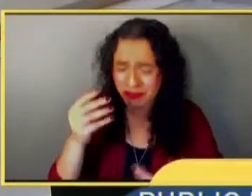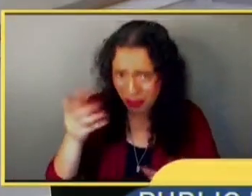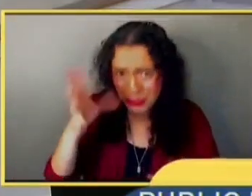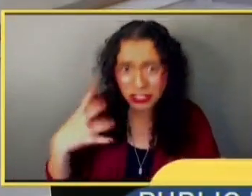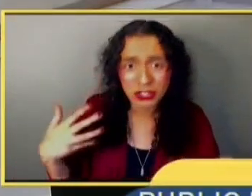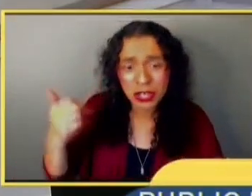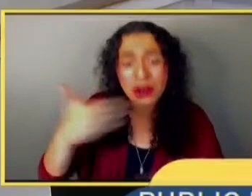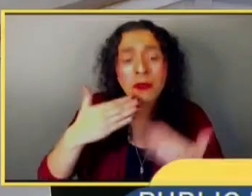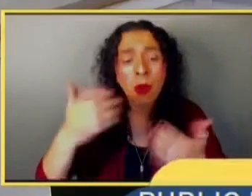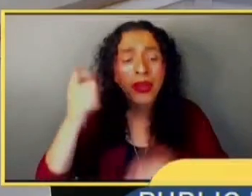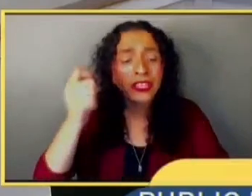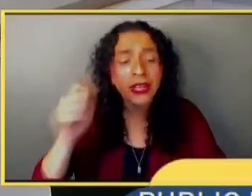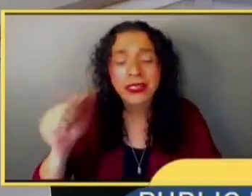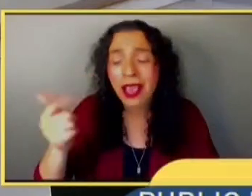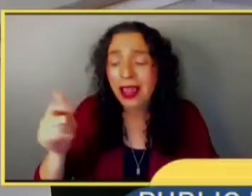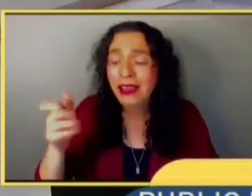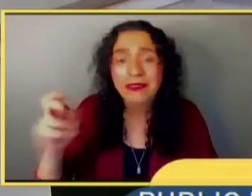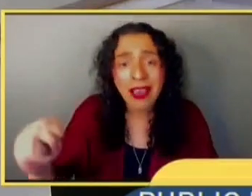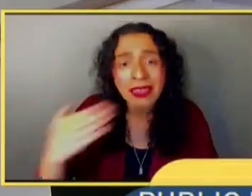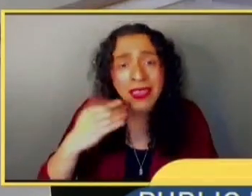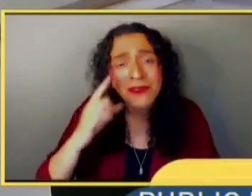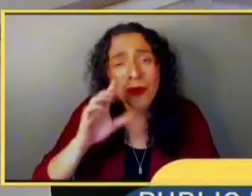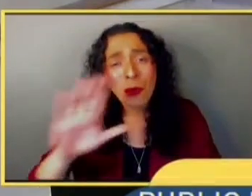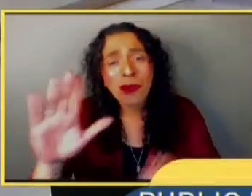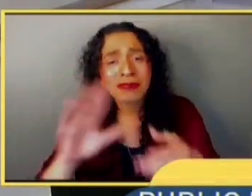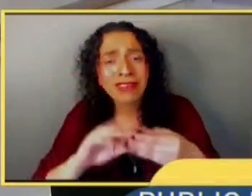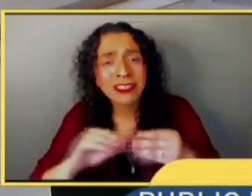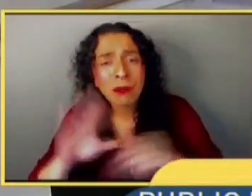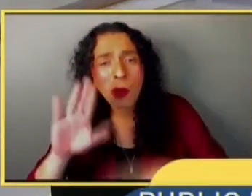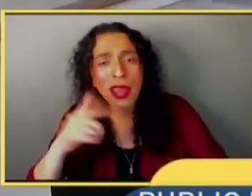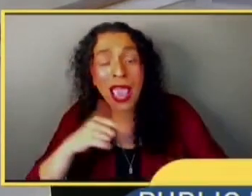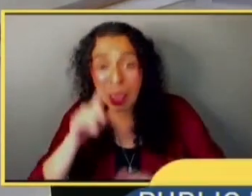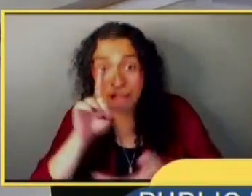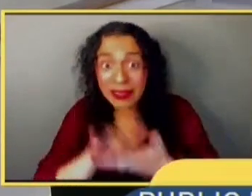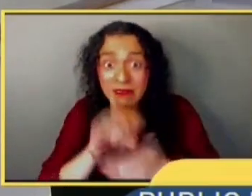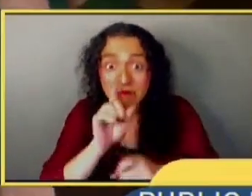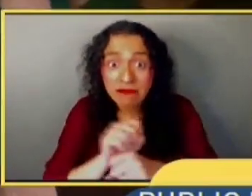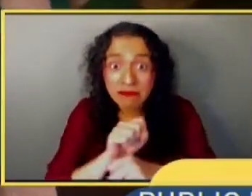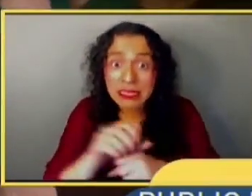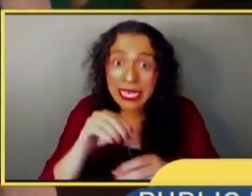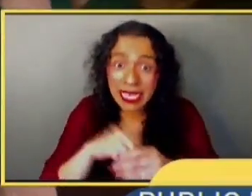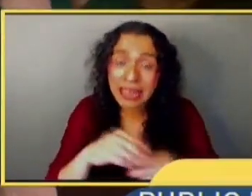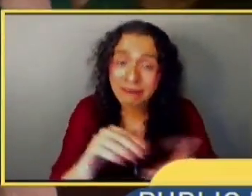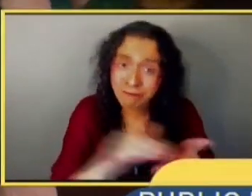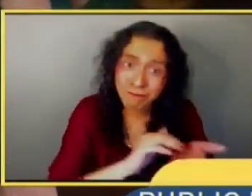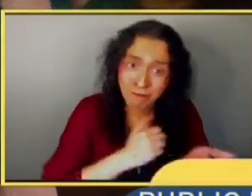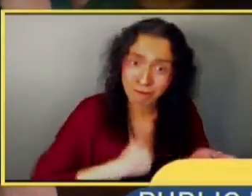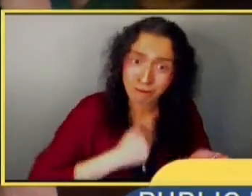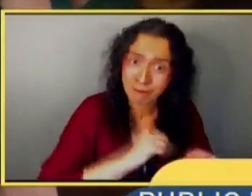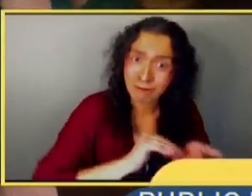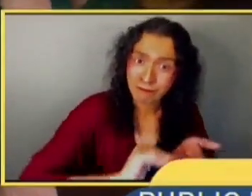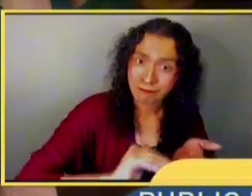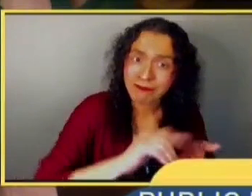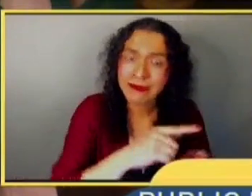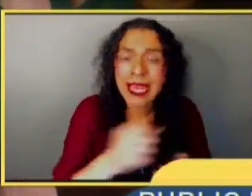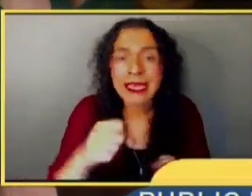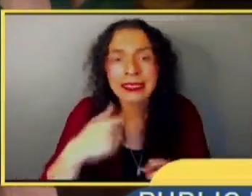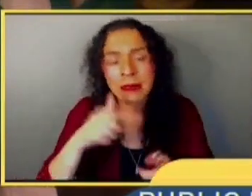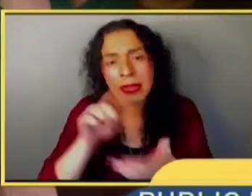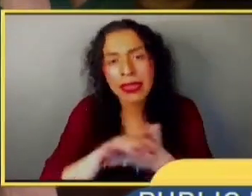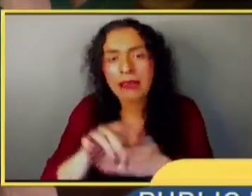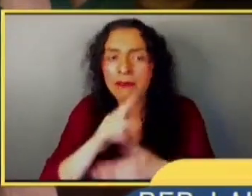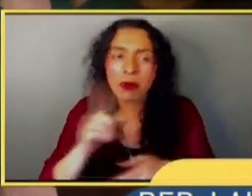and thank you for your testimony. I do believe fiercely in redemption, and I generally support creating some avenue for a second look in individual